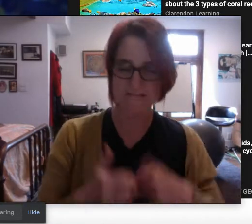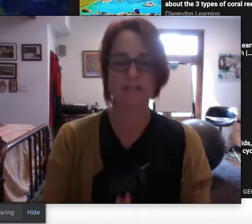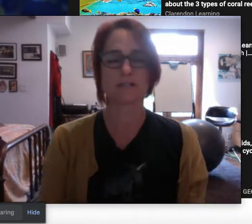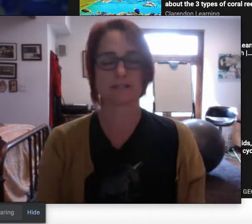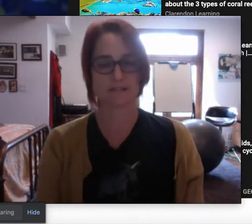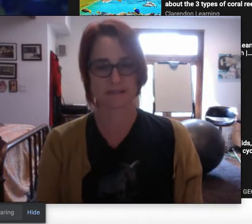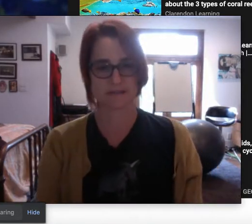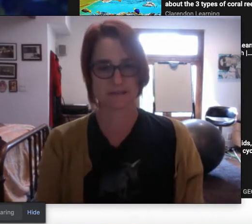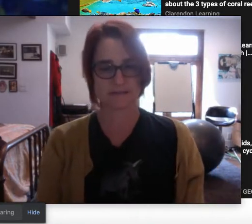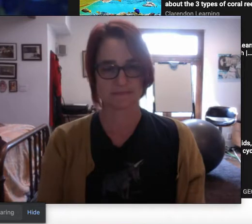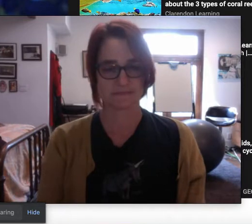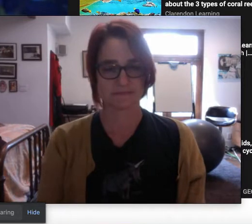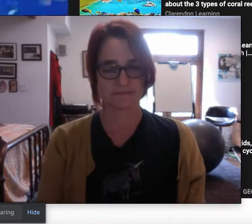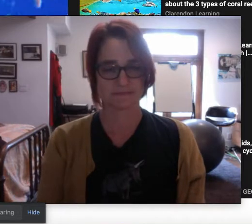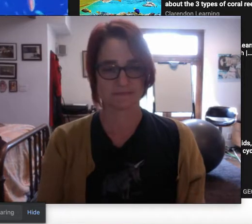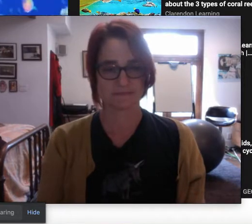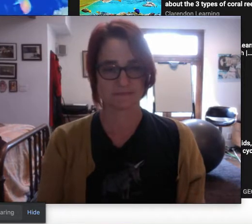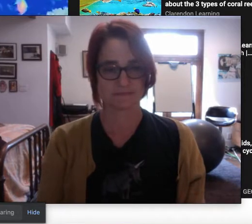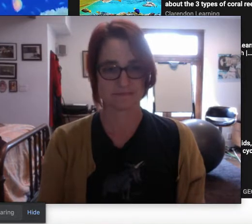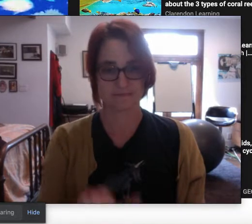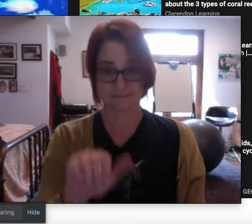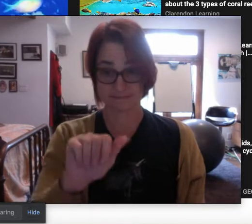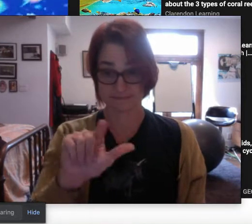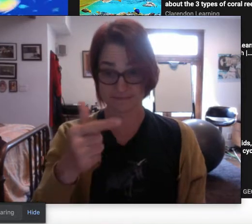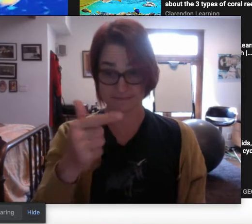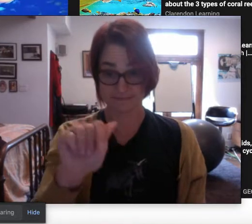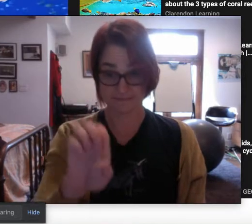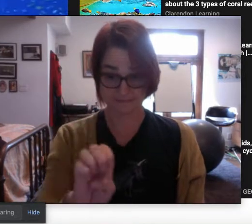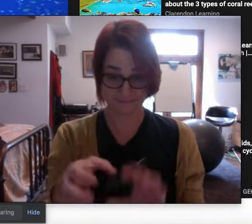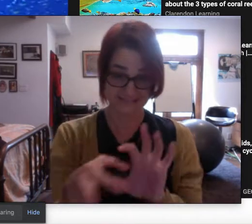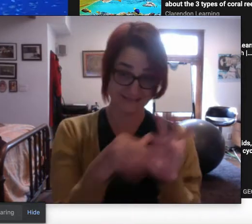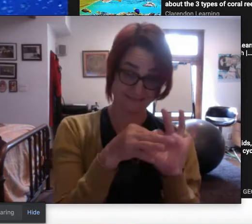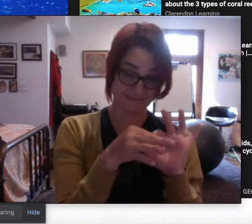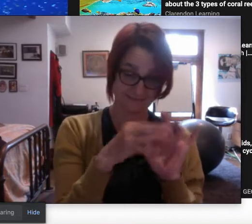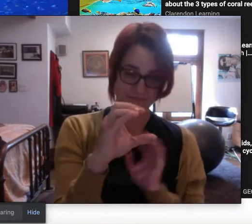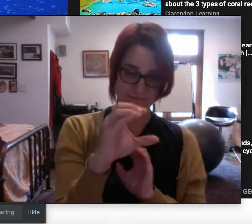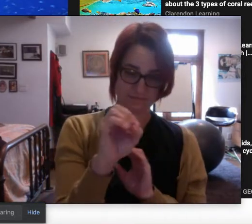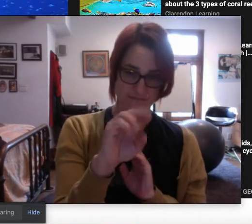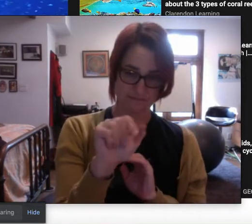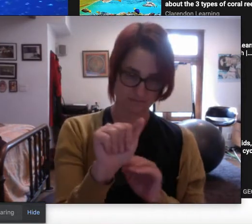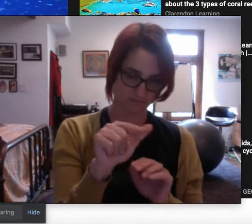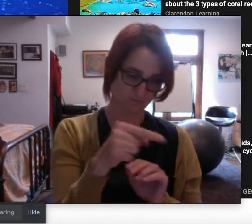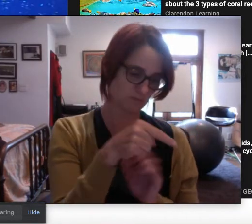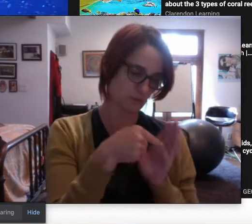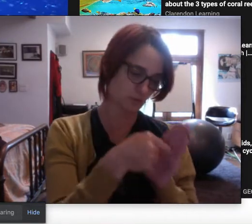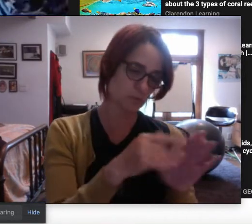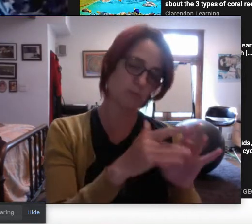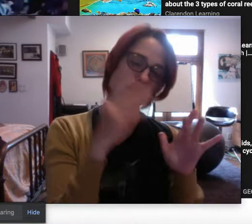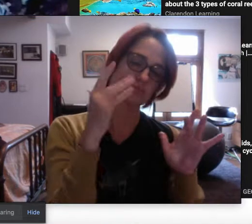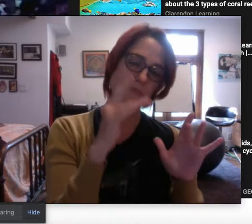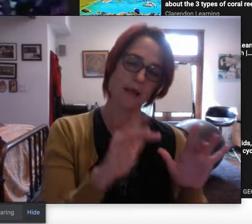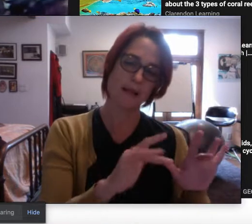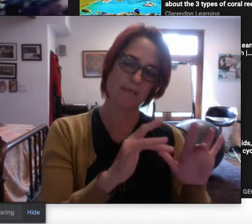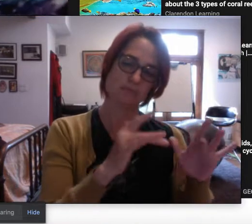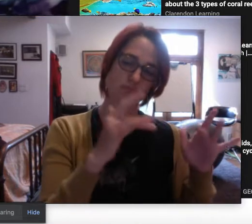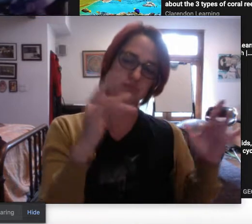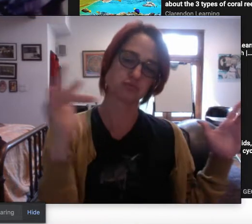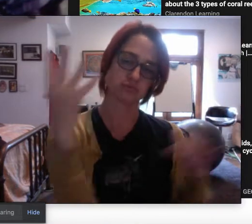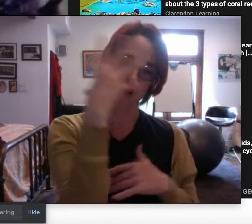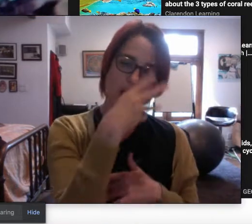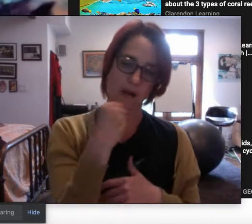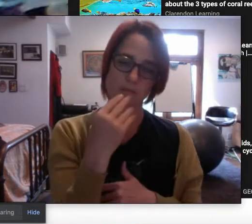the algae to survive. The algae attached to the coral gives coral its beautiful colors. The ocean is